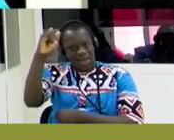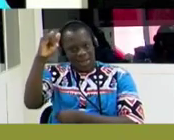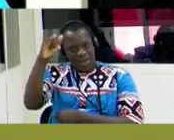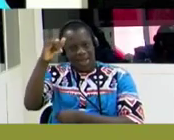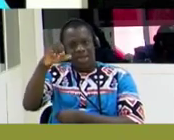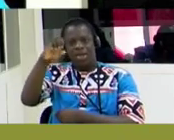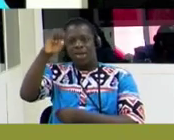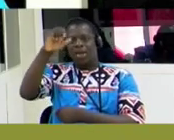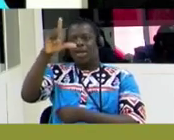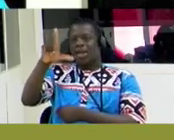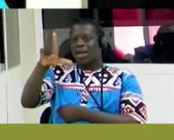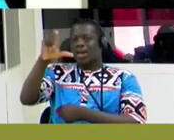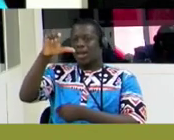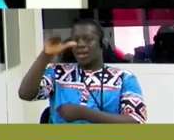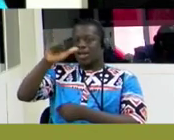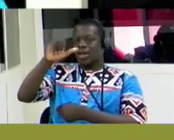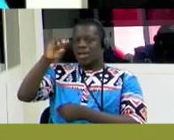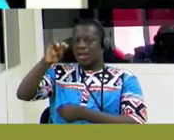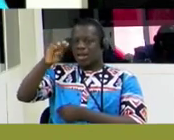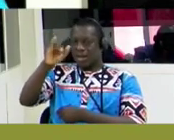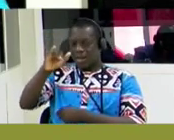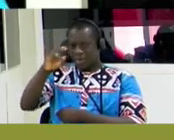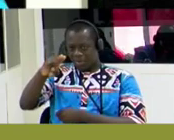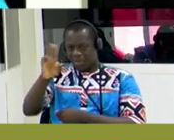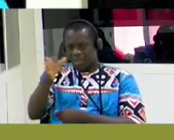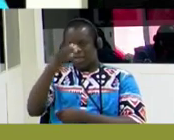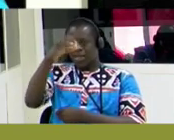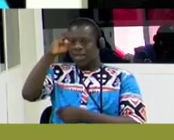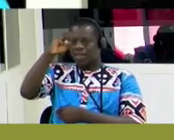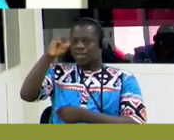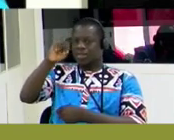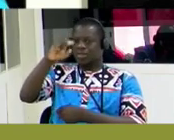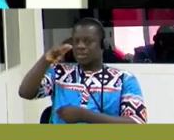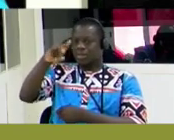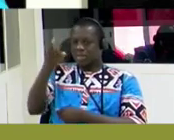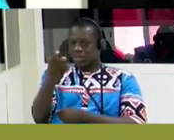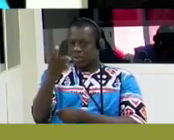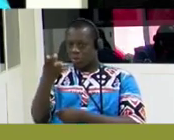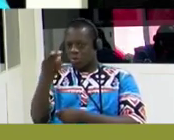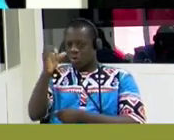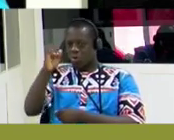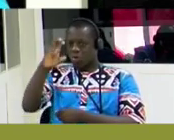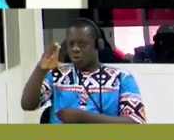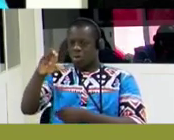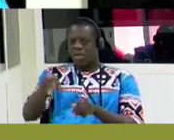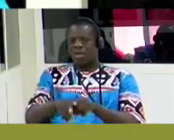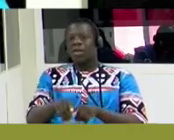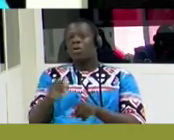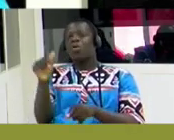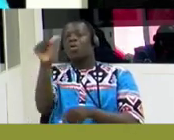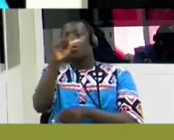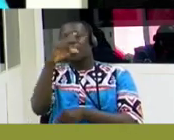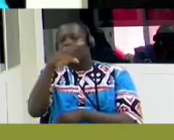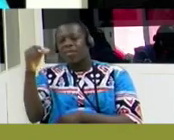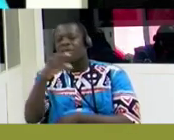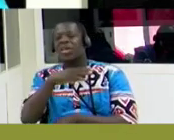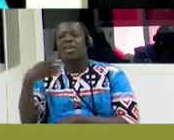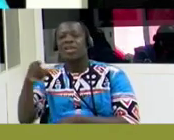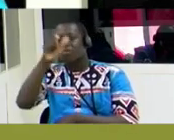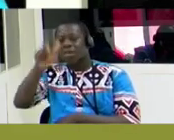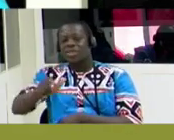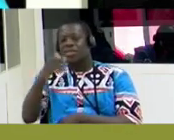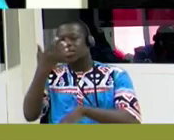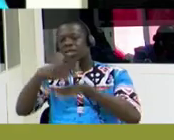Senghor, Lamin Senghor, a.k.a. Assassin, has never touched Sana Sabali. He has never